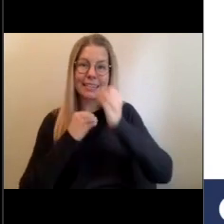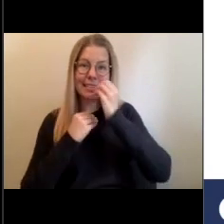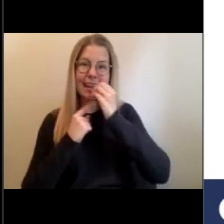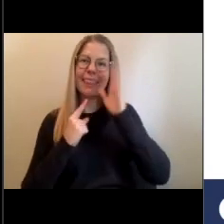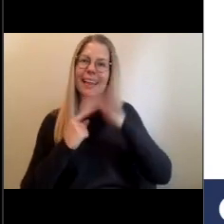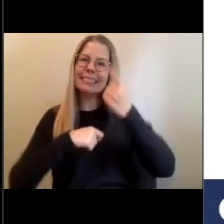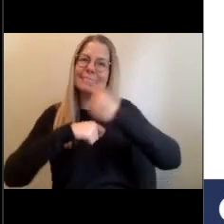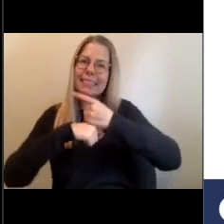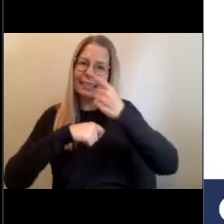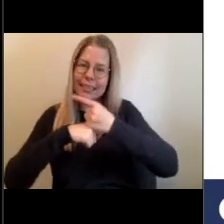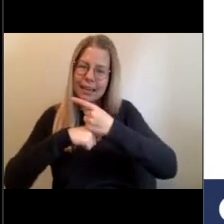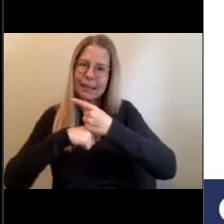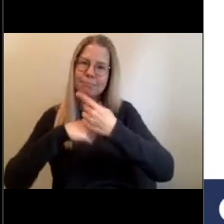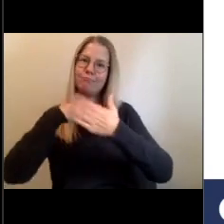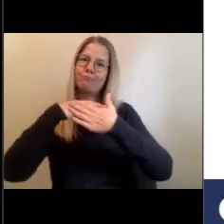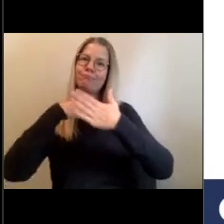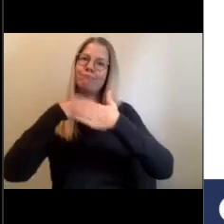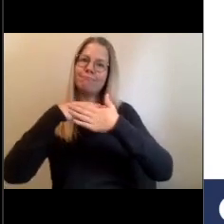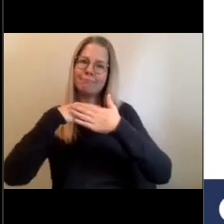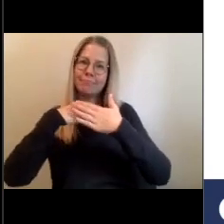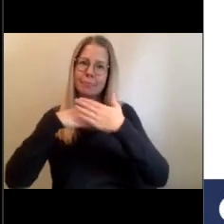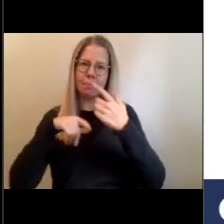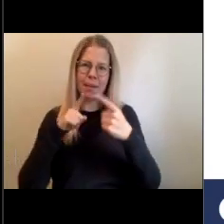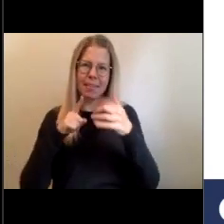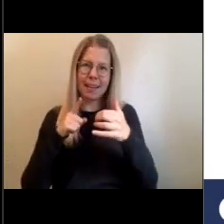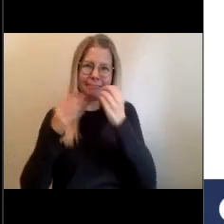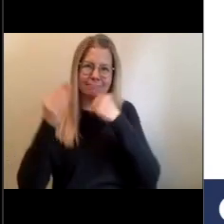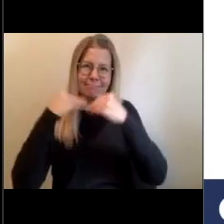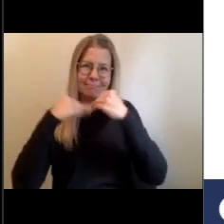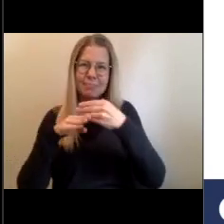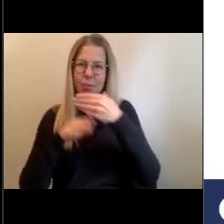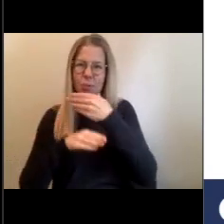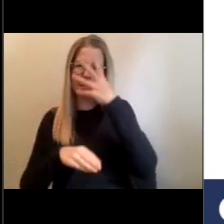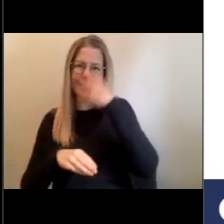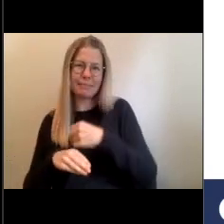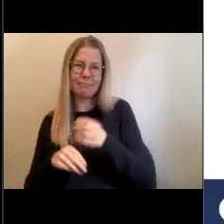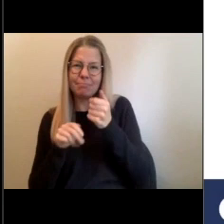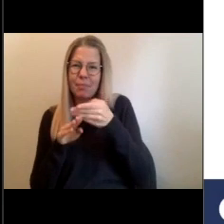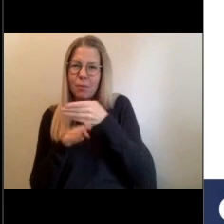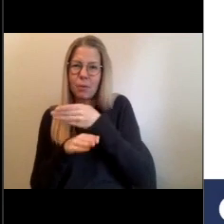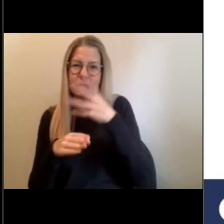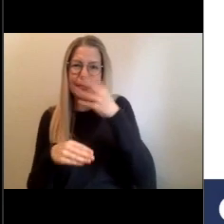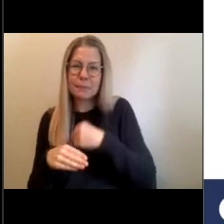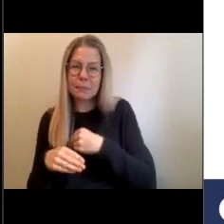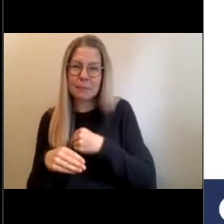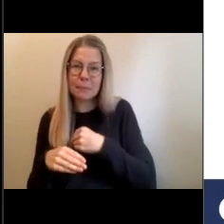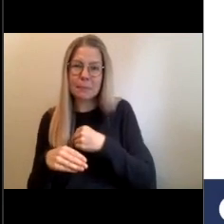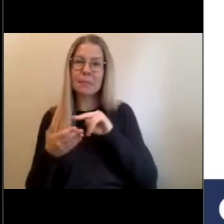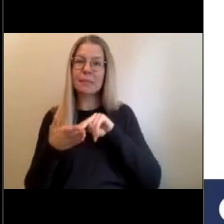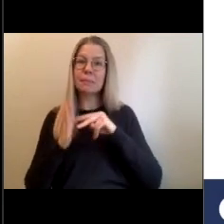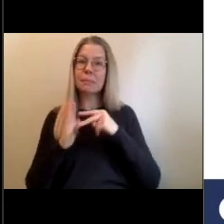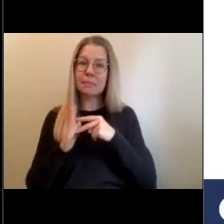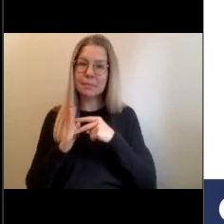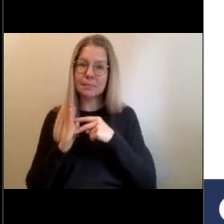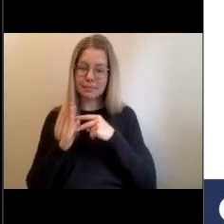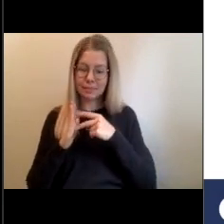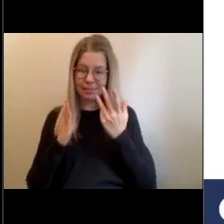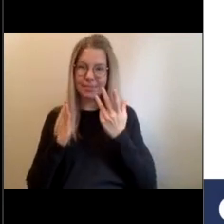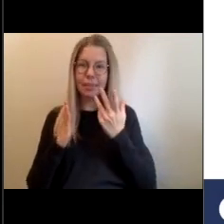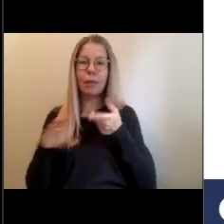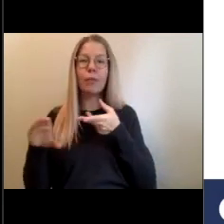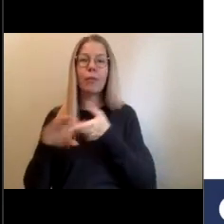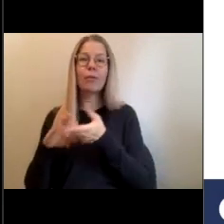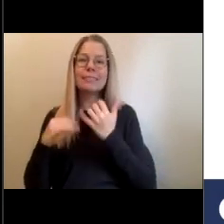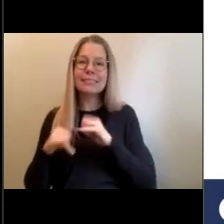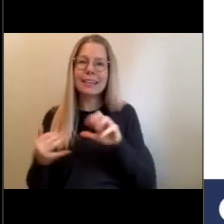signal right before we're supposed to be going to sleep. And in fact, we're digesting food, and that alters